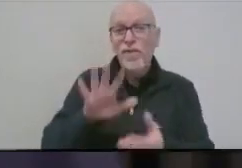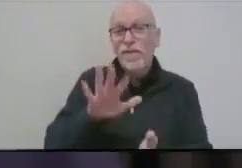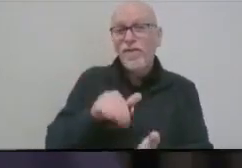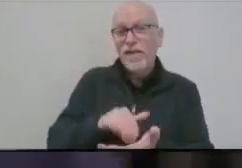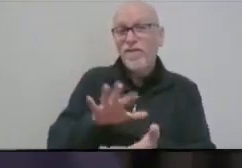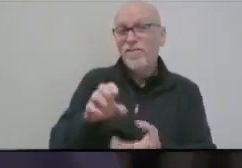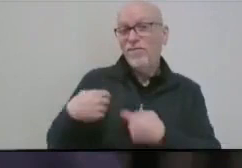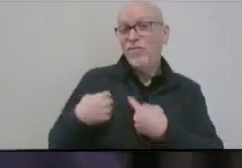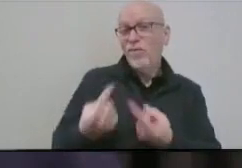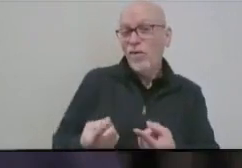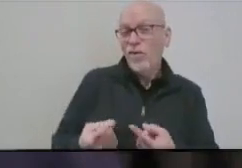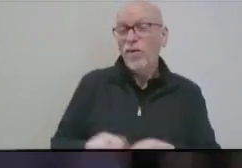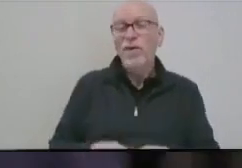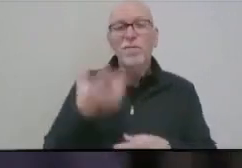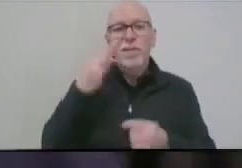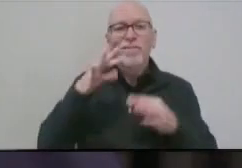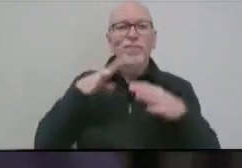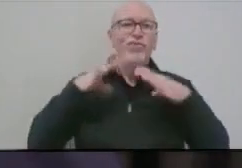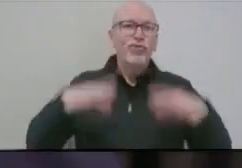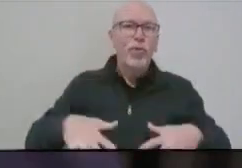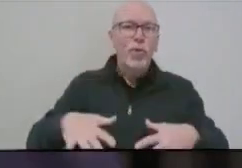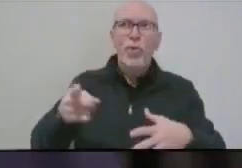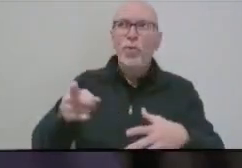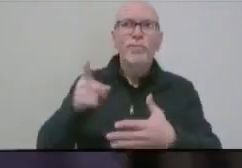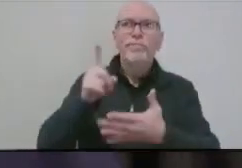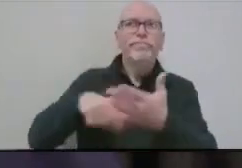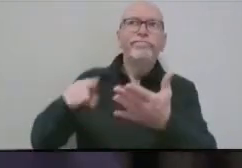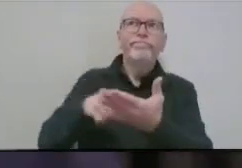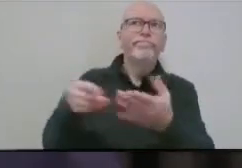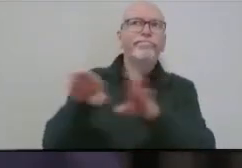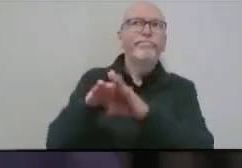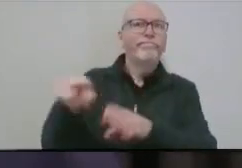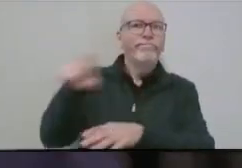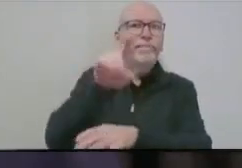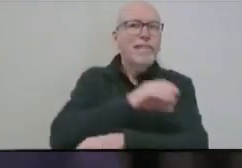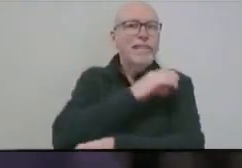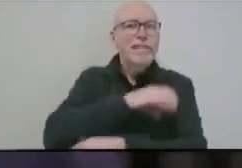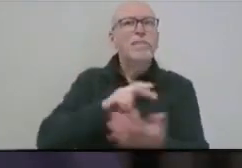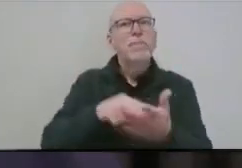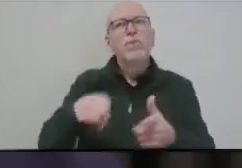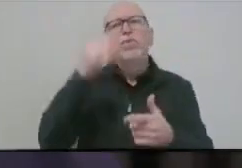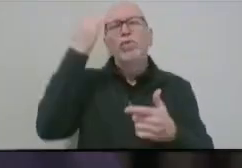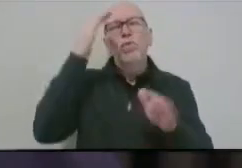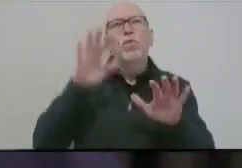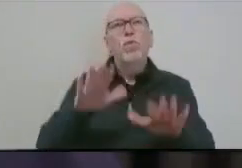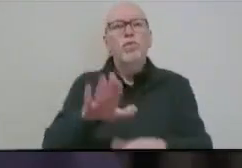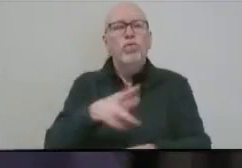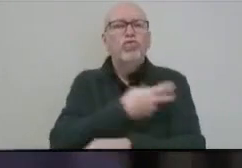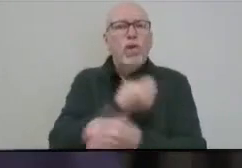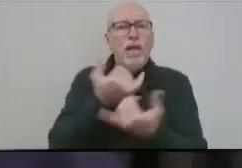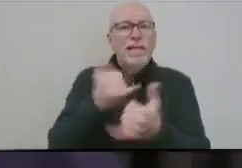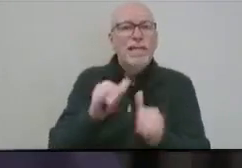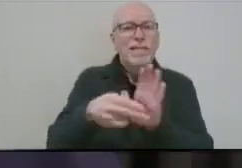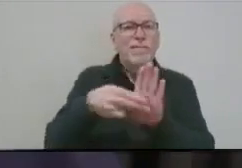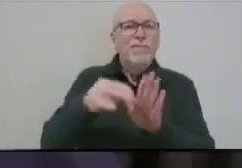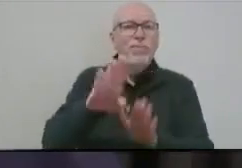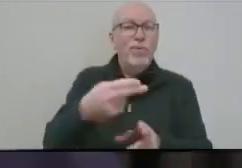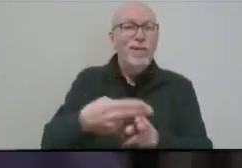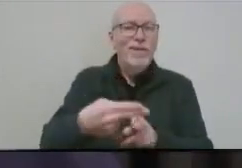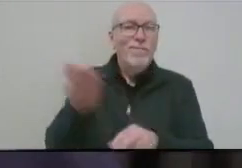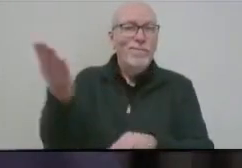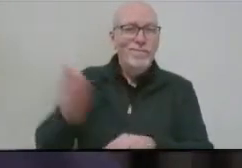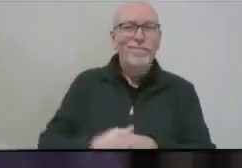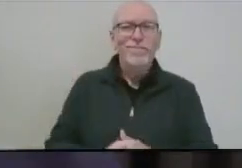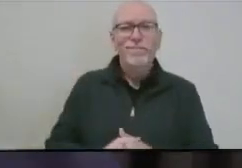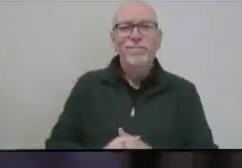far, when snowstorms cancel vaccine clinics, giving Hoosiers the peace of mind that their shot still has their name on it. One of our team